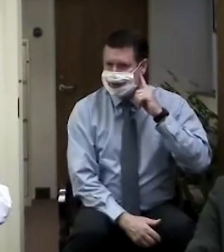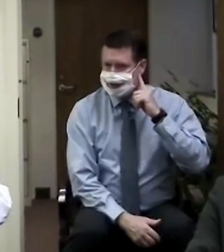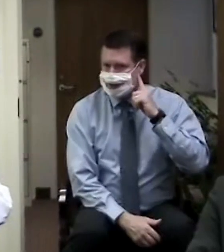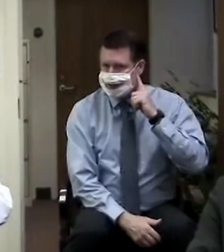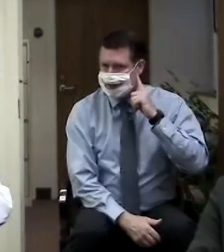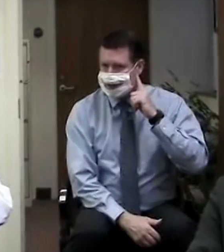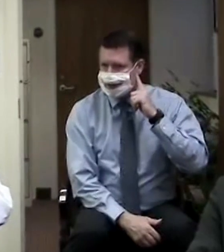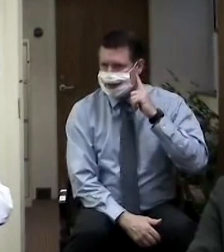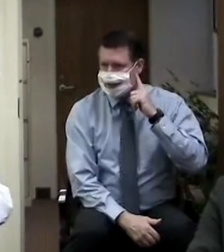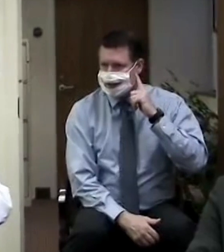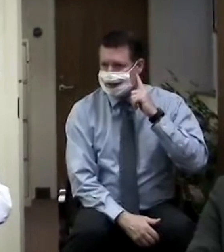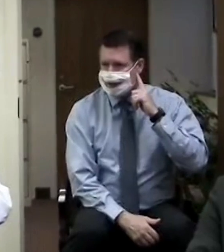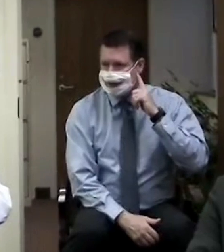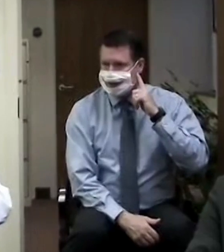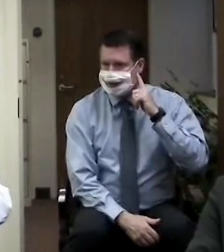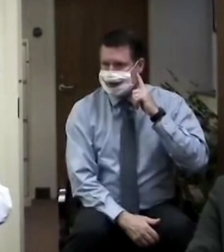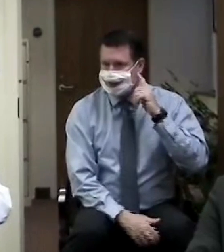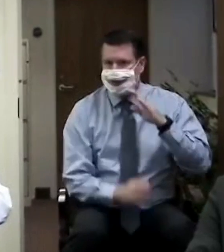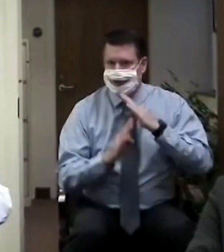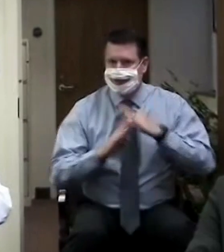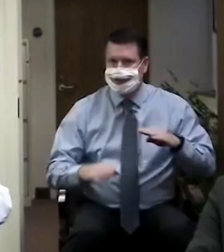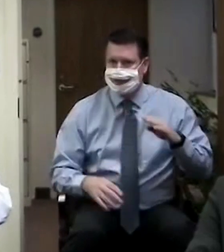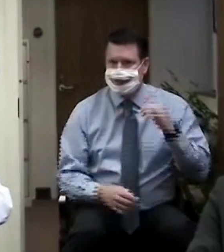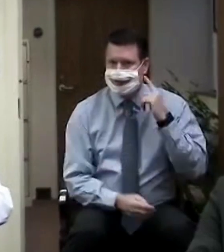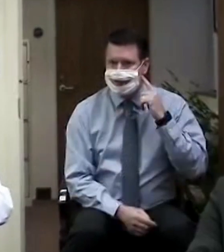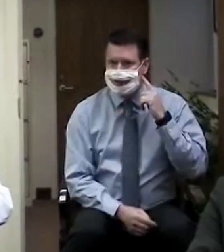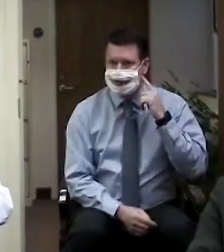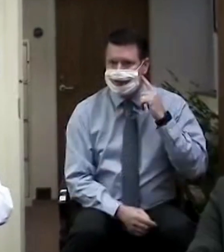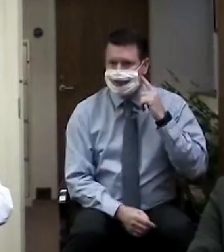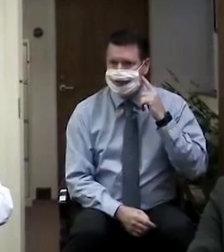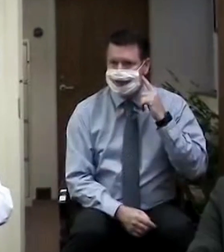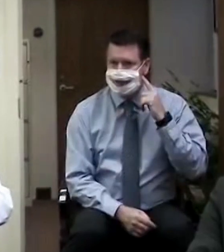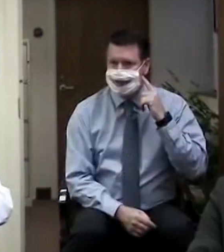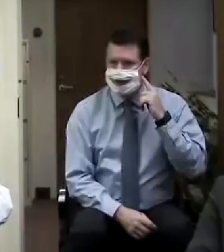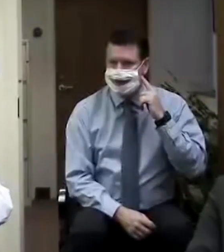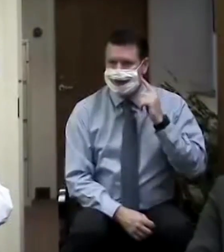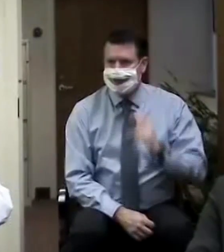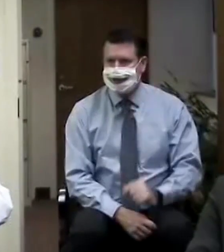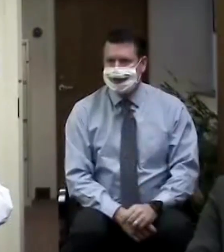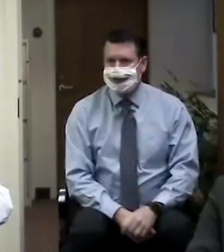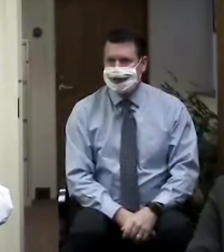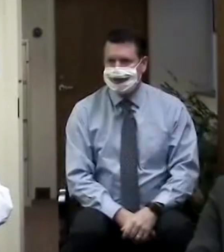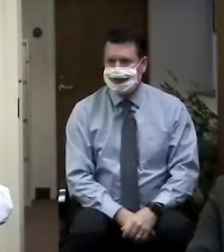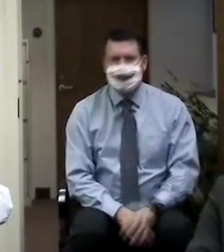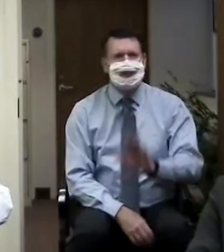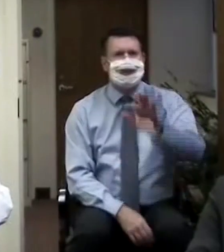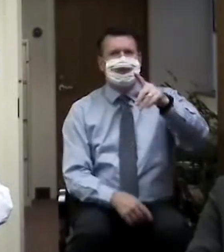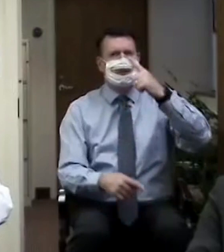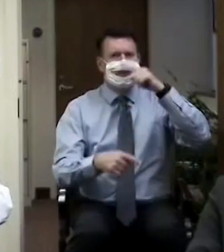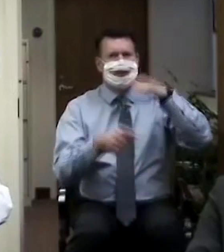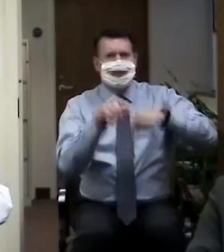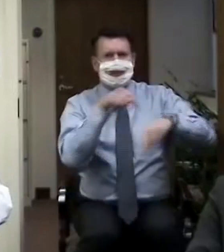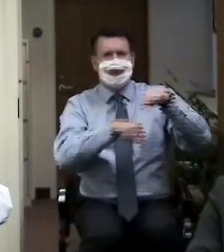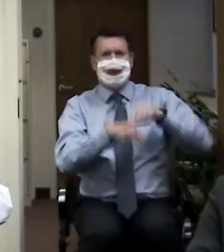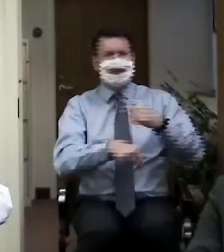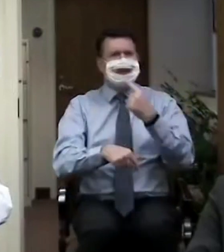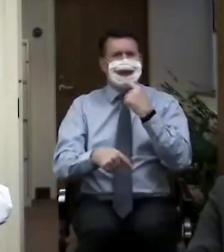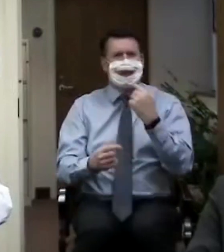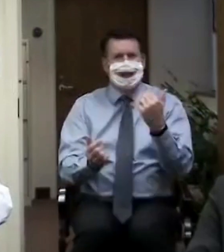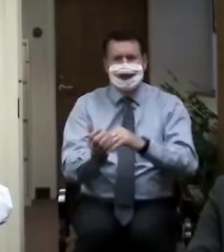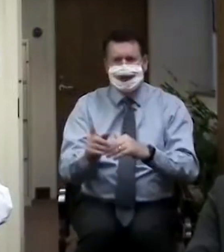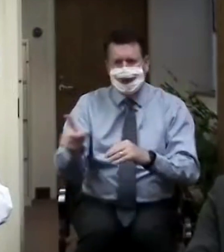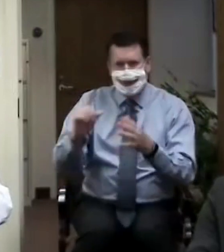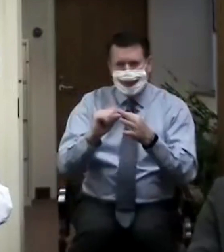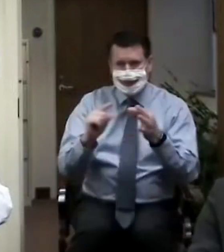we go back to that point you just made, Doctor, that you believe risk of heart attacks and stroke